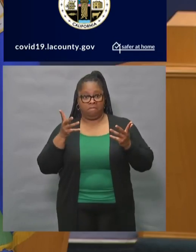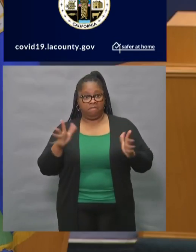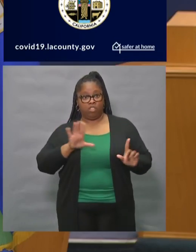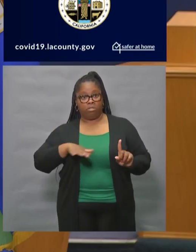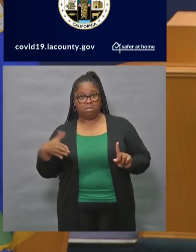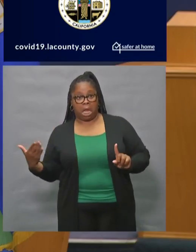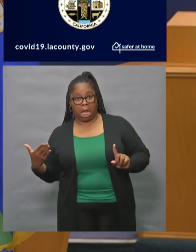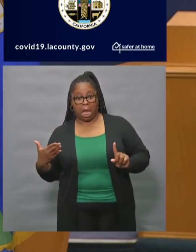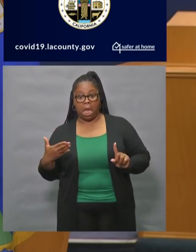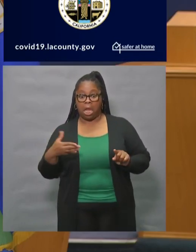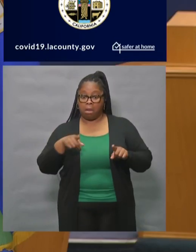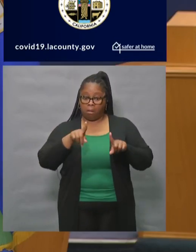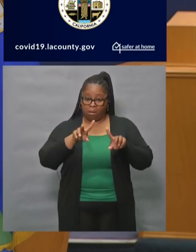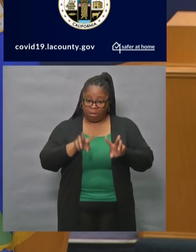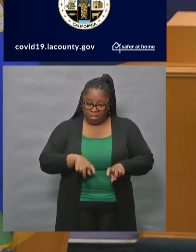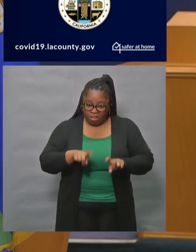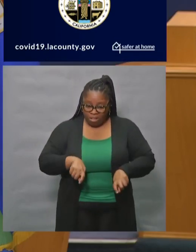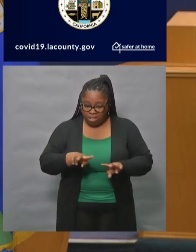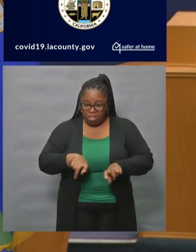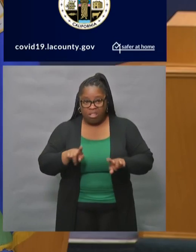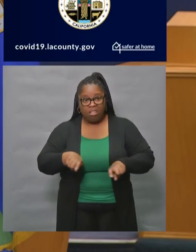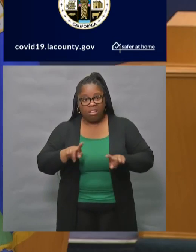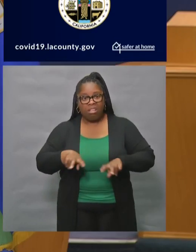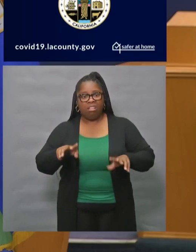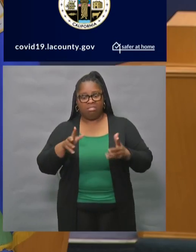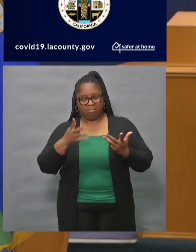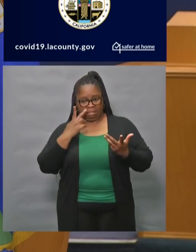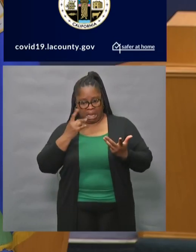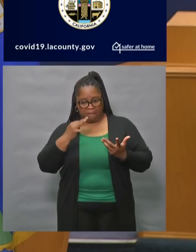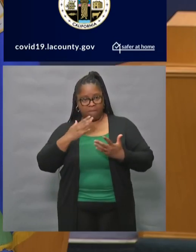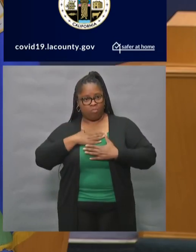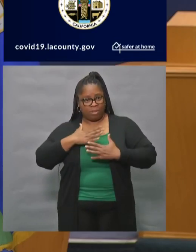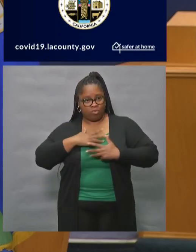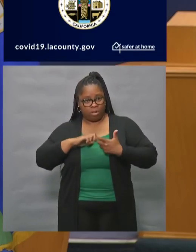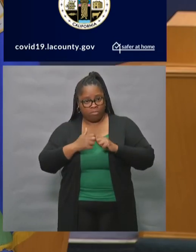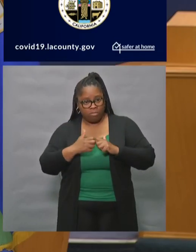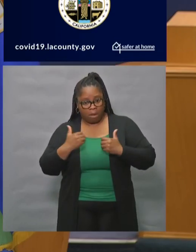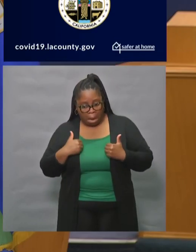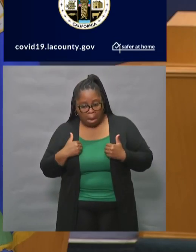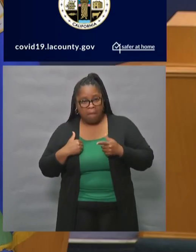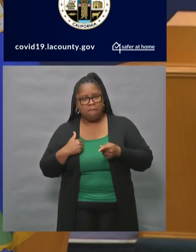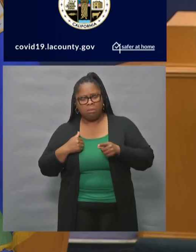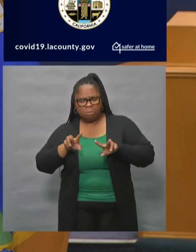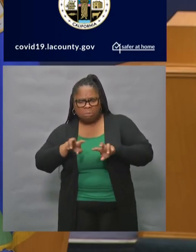determine whether or not, if they had respiratory illness, even after they died. This is particularly